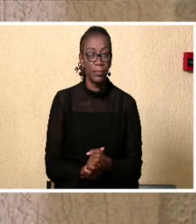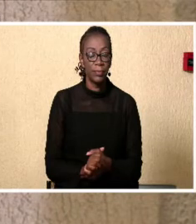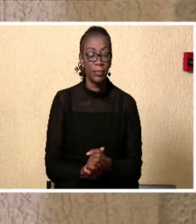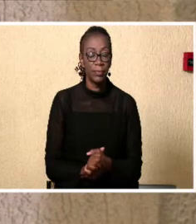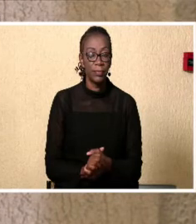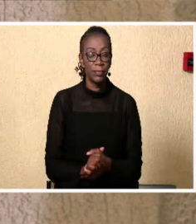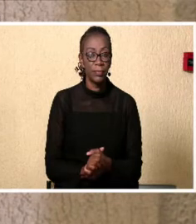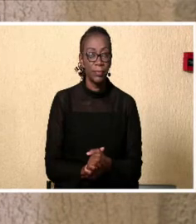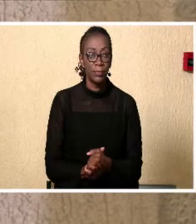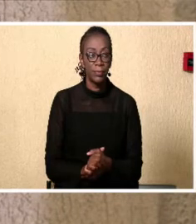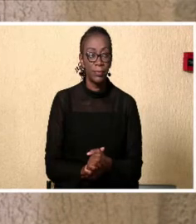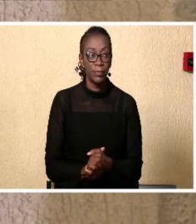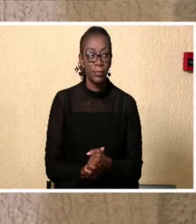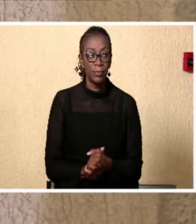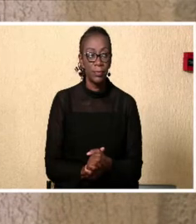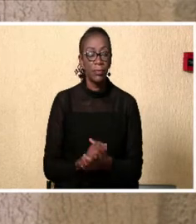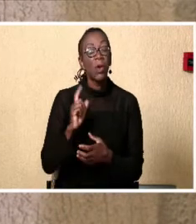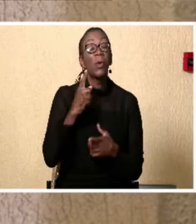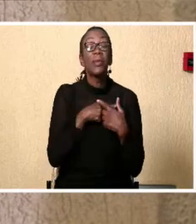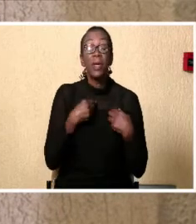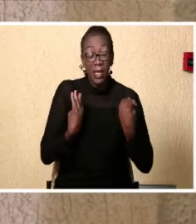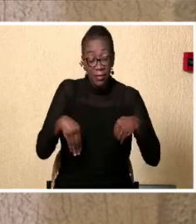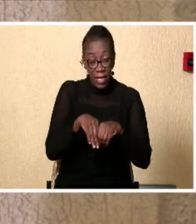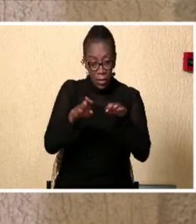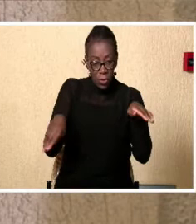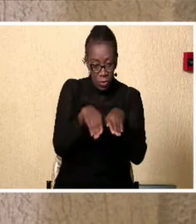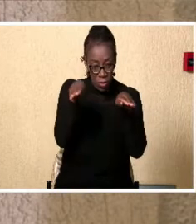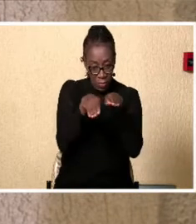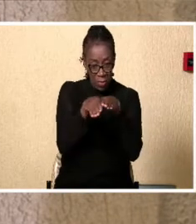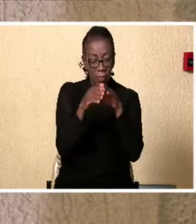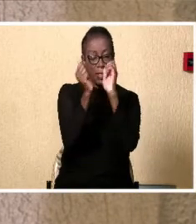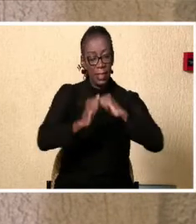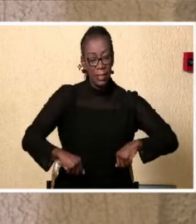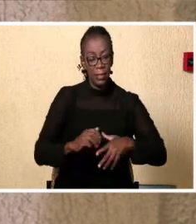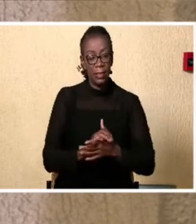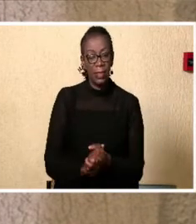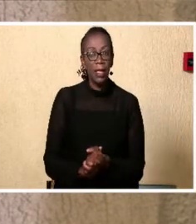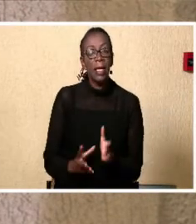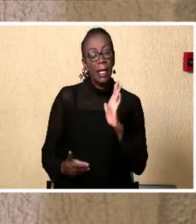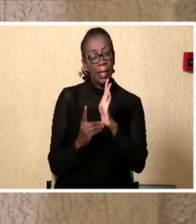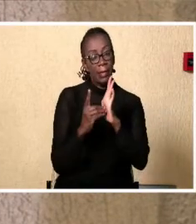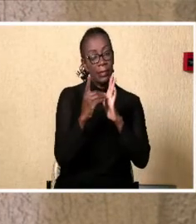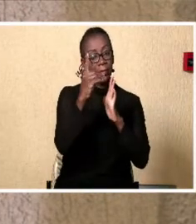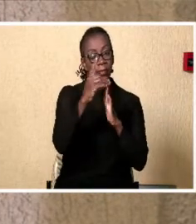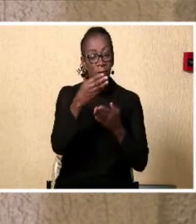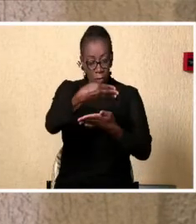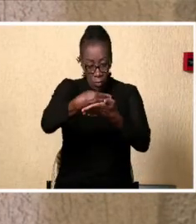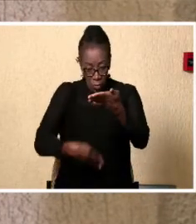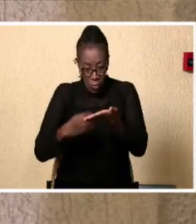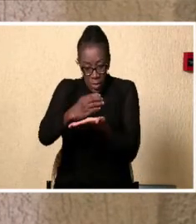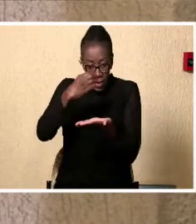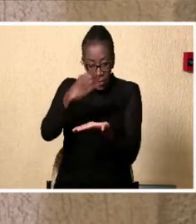to actually actualize or operationalize this measure is to develop then a certificate that we issue to the businesses.